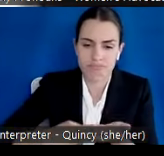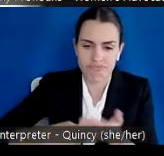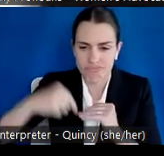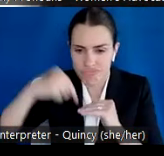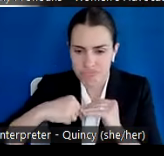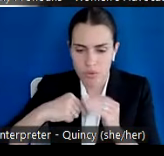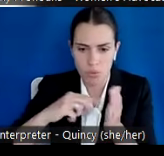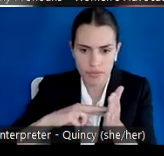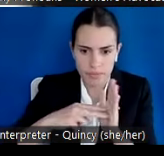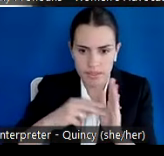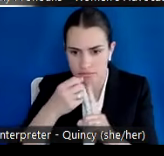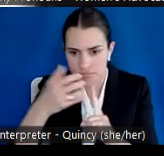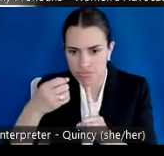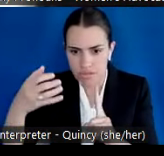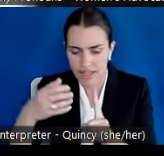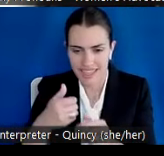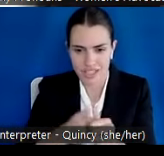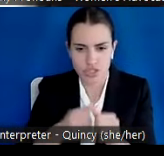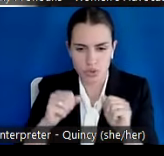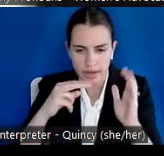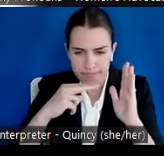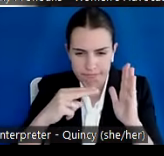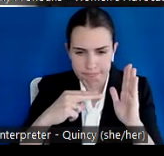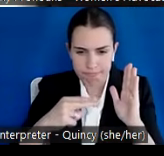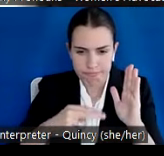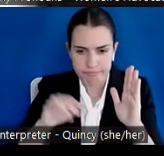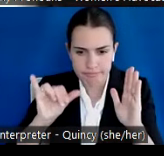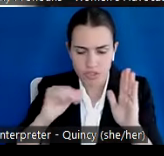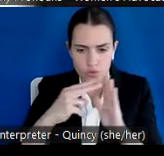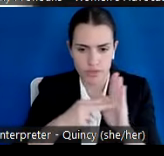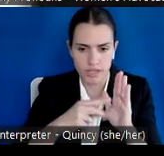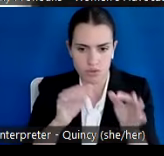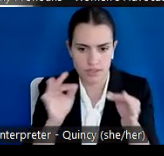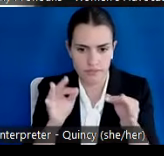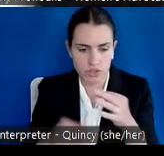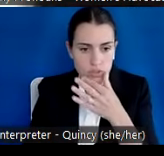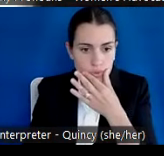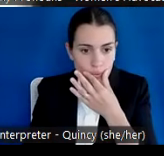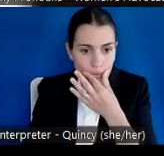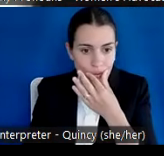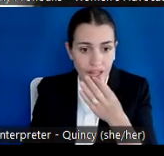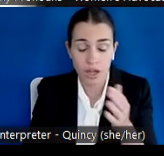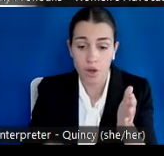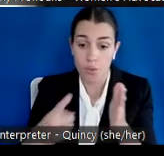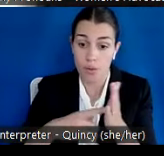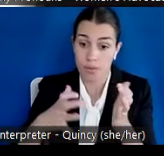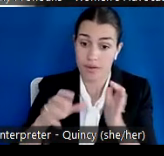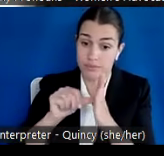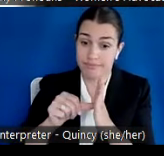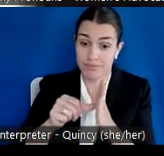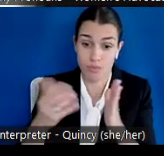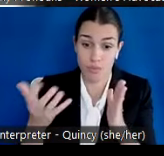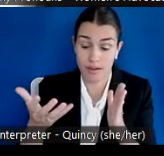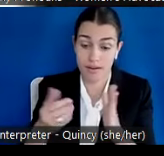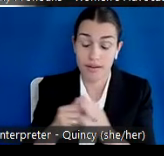mean. And you can take some time to look at the screen now and read those definitions. What we really want to underline here is